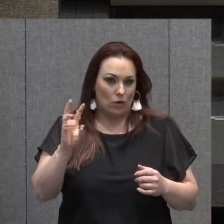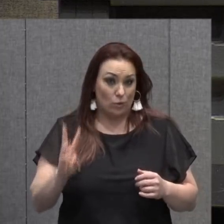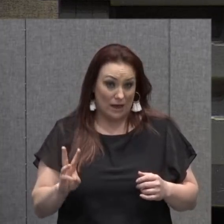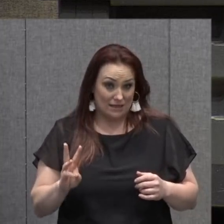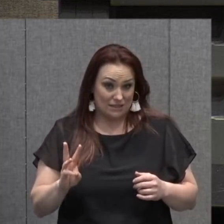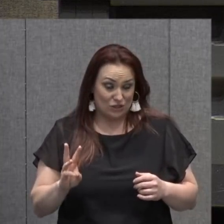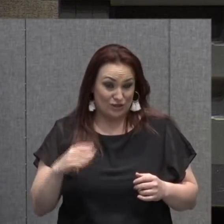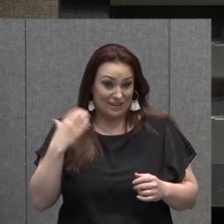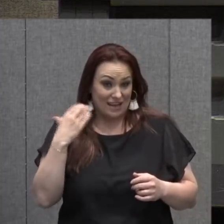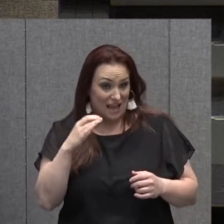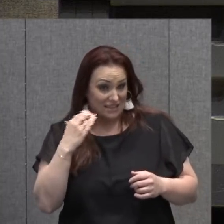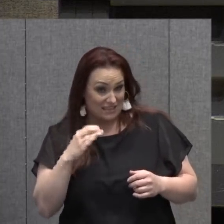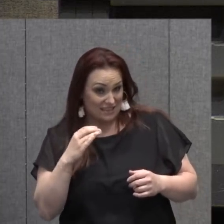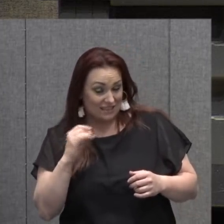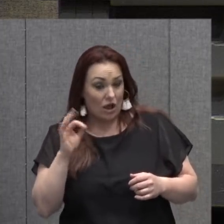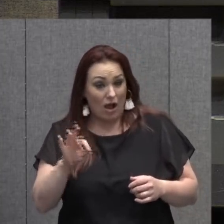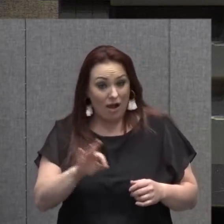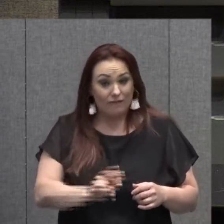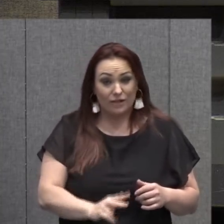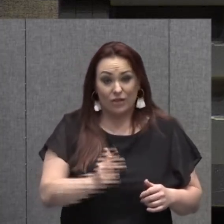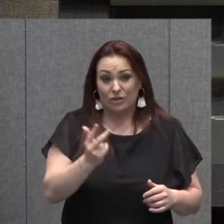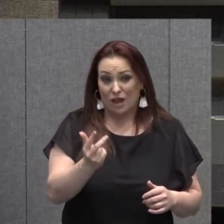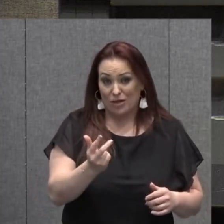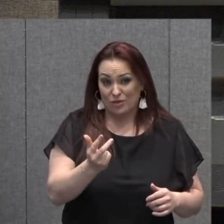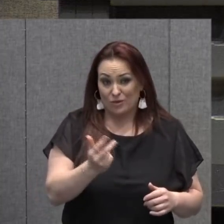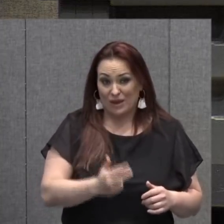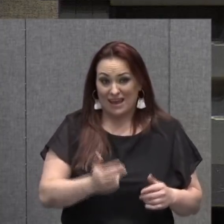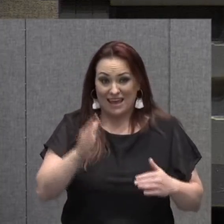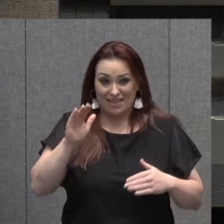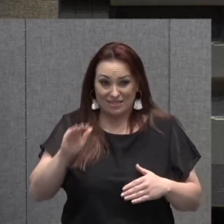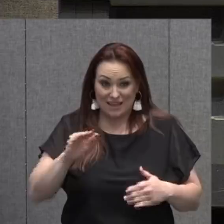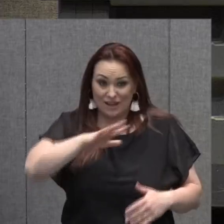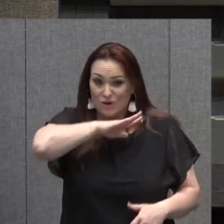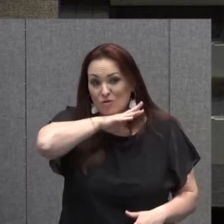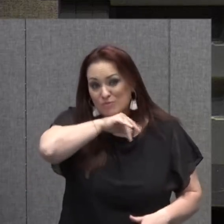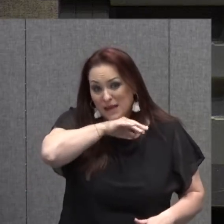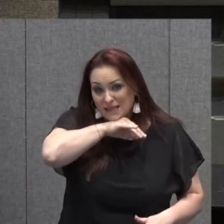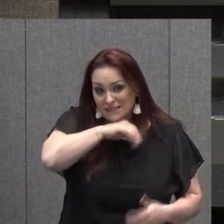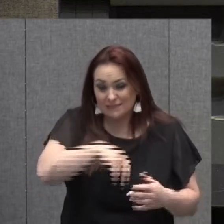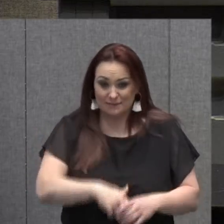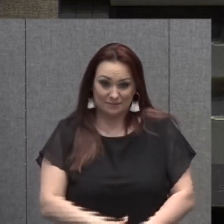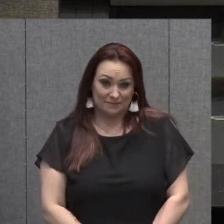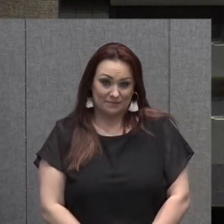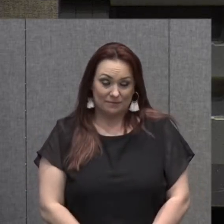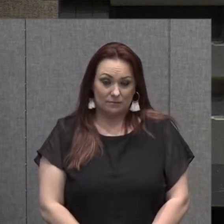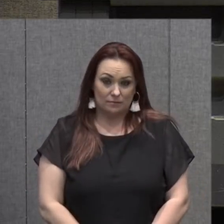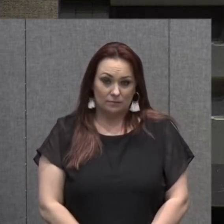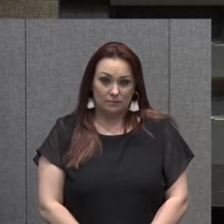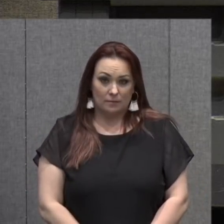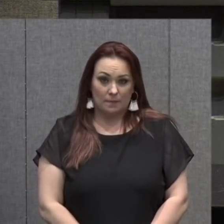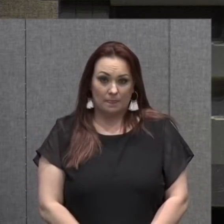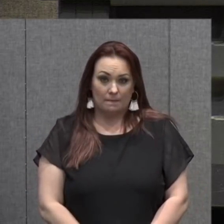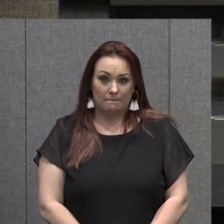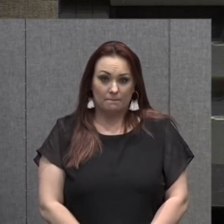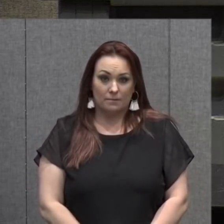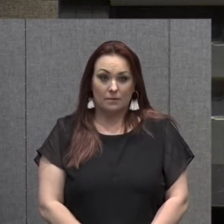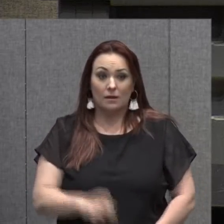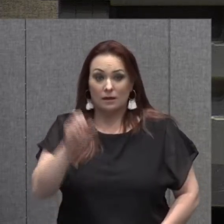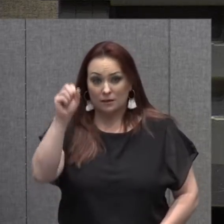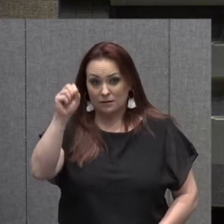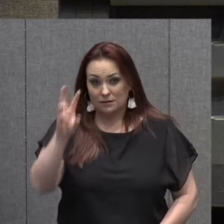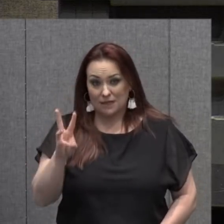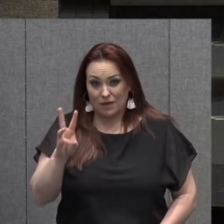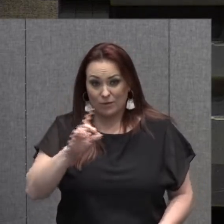southwestern cousins of the three little pigs, okay? So I'm going to open up. This is a